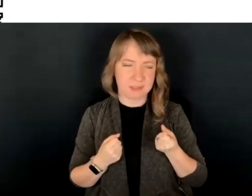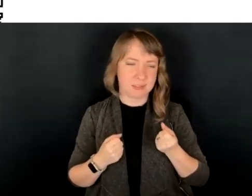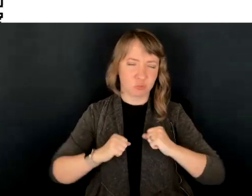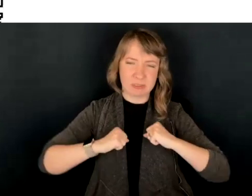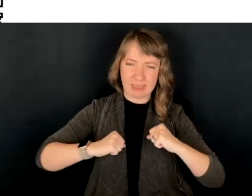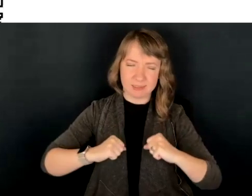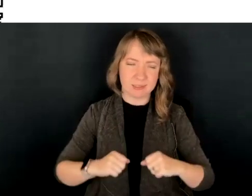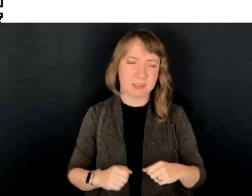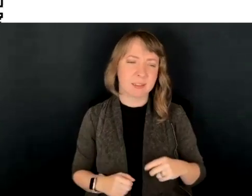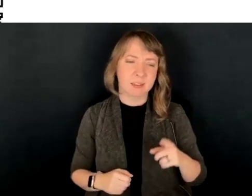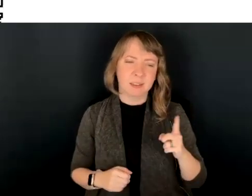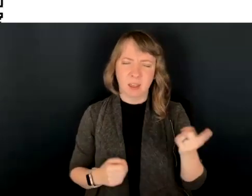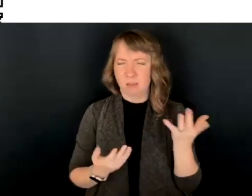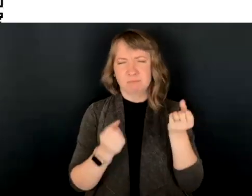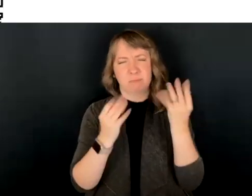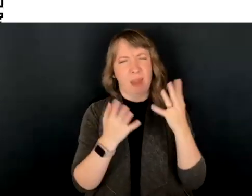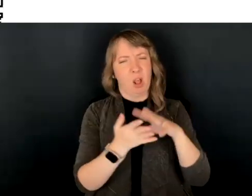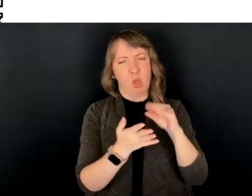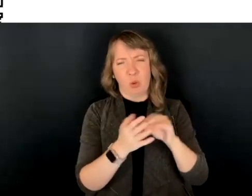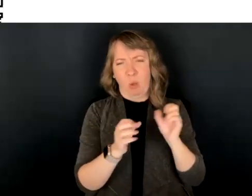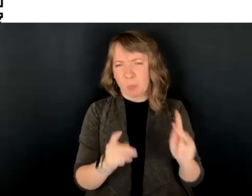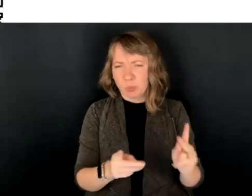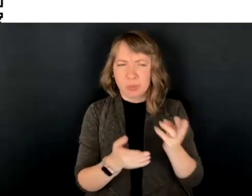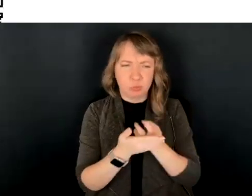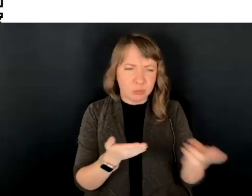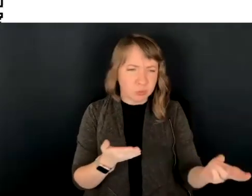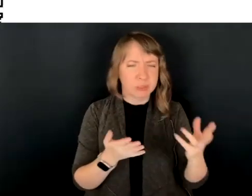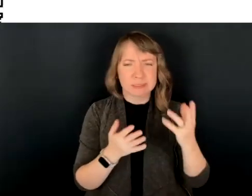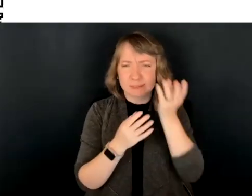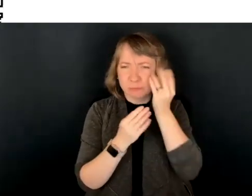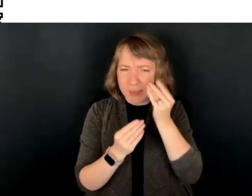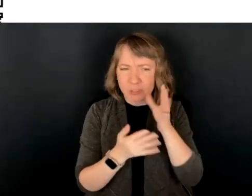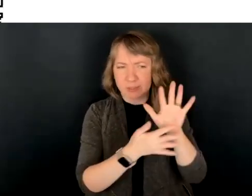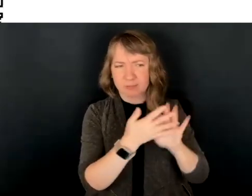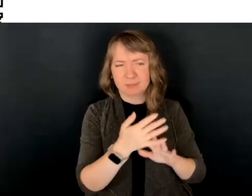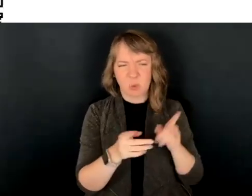access a lot of different learning opportunities and other resources. So those are the two